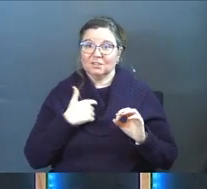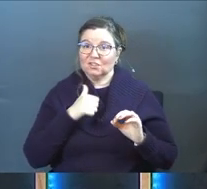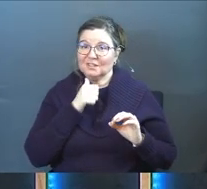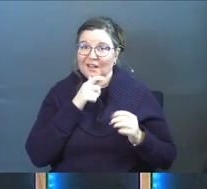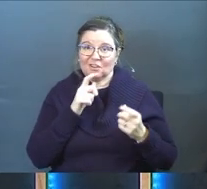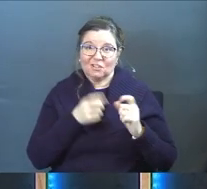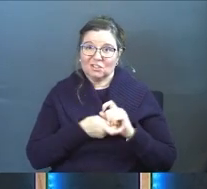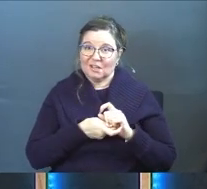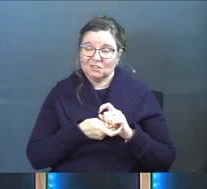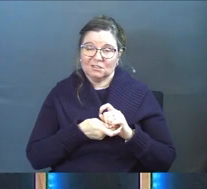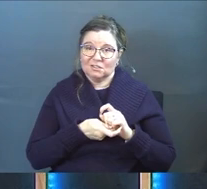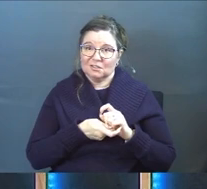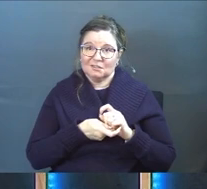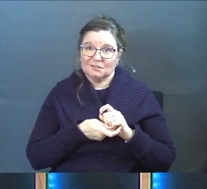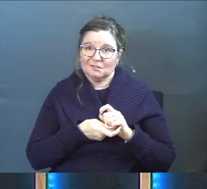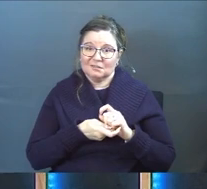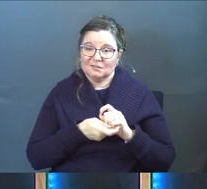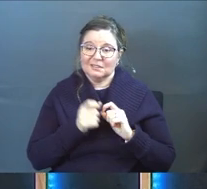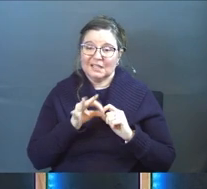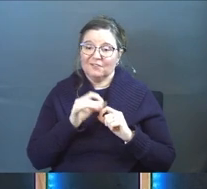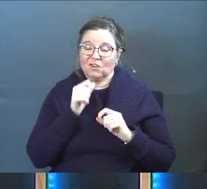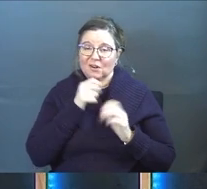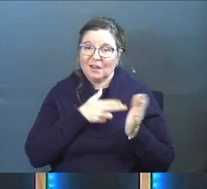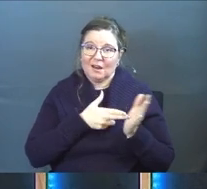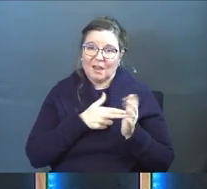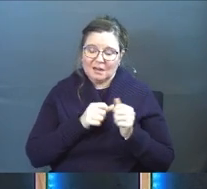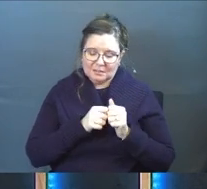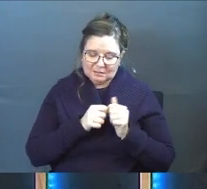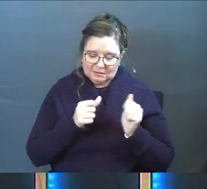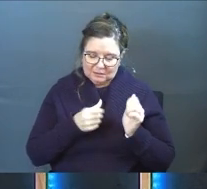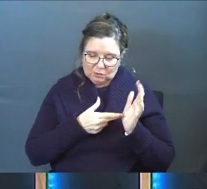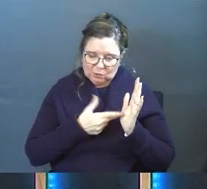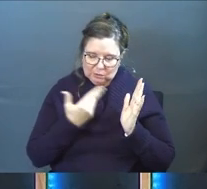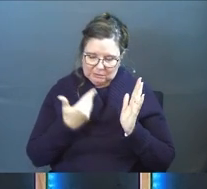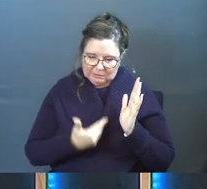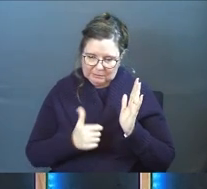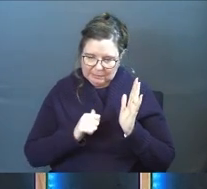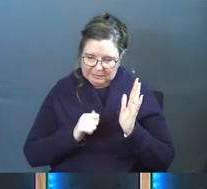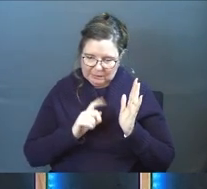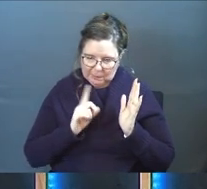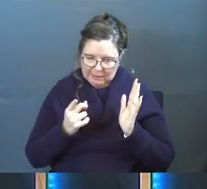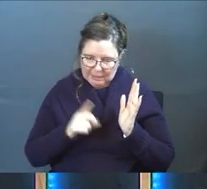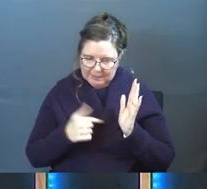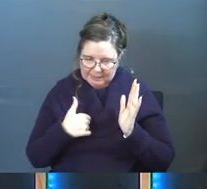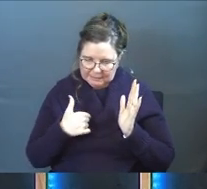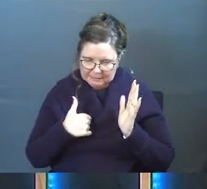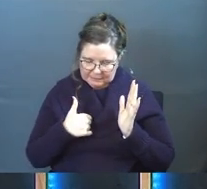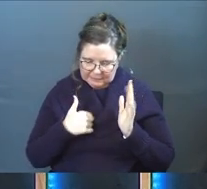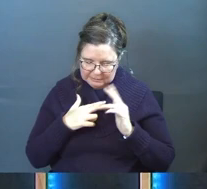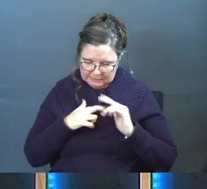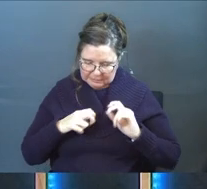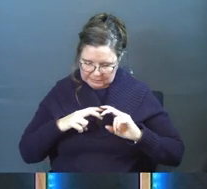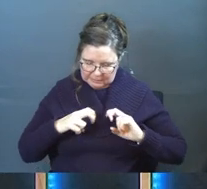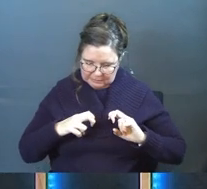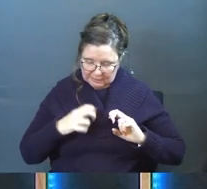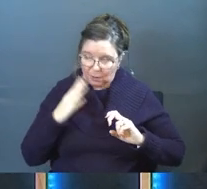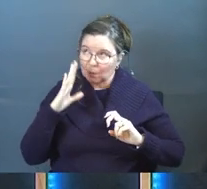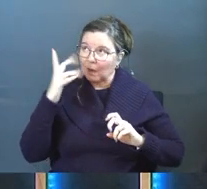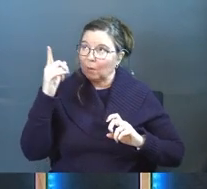Because you're not going to change if you're not honest about the truth of where you are and the truth of where God wants you